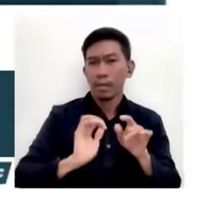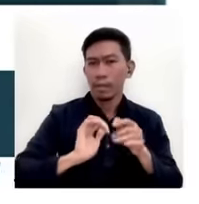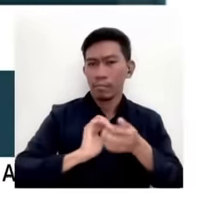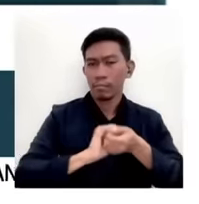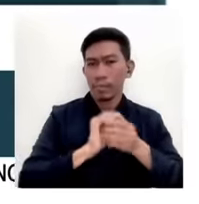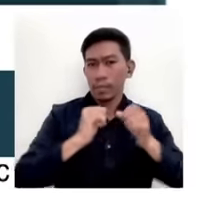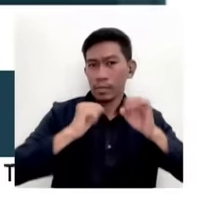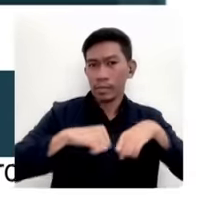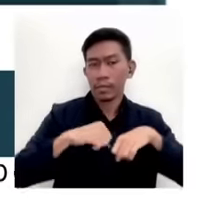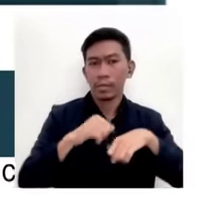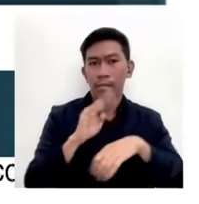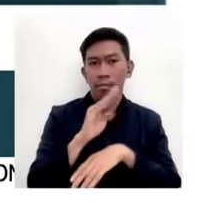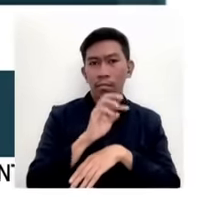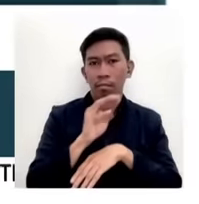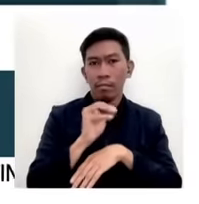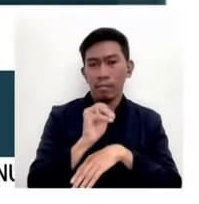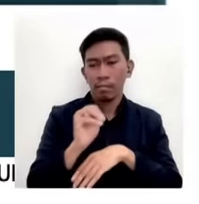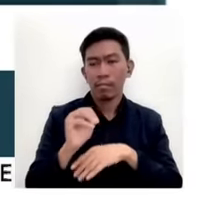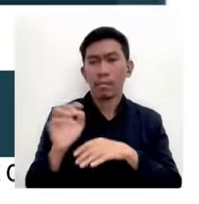fronts